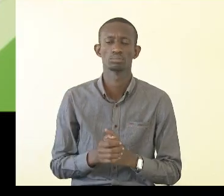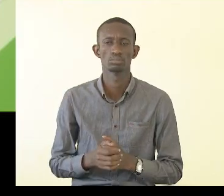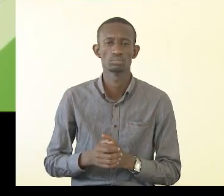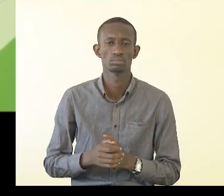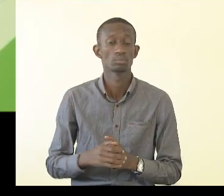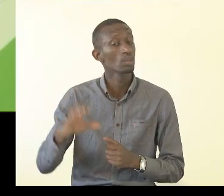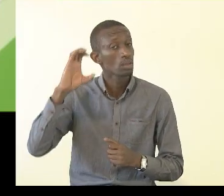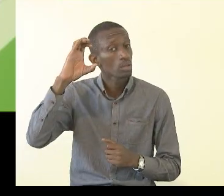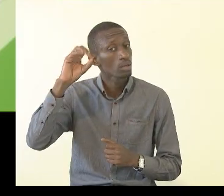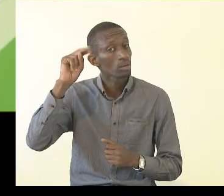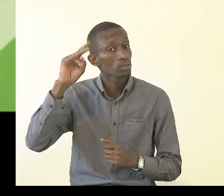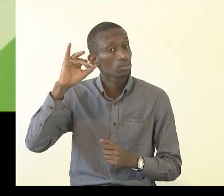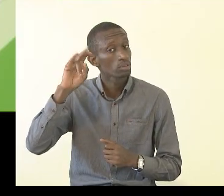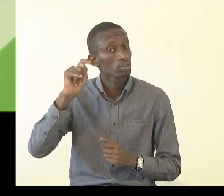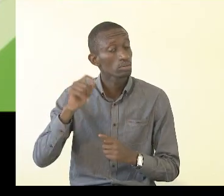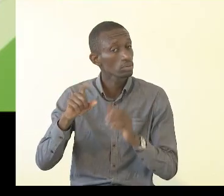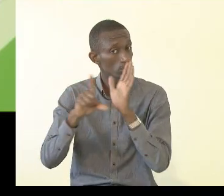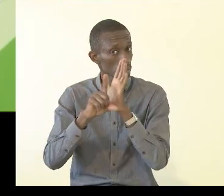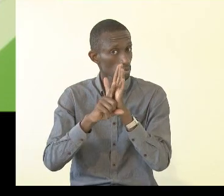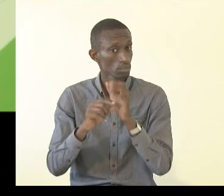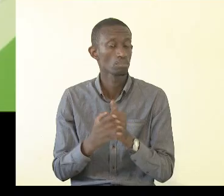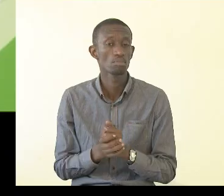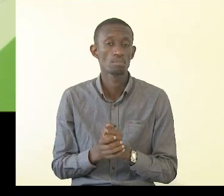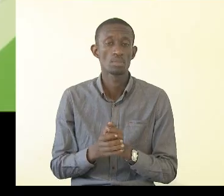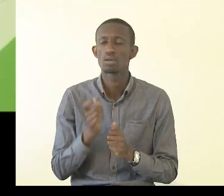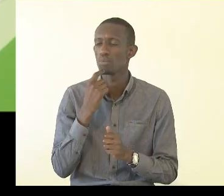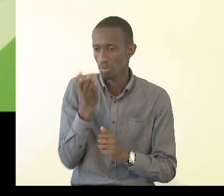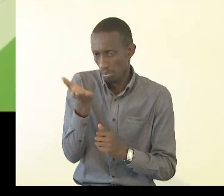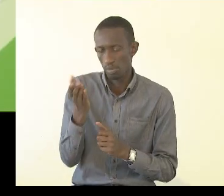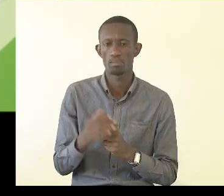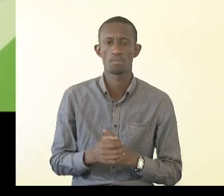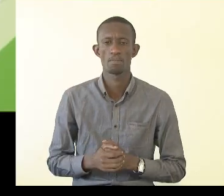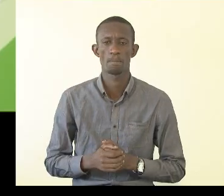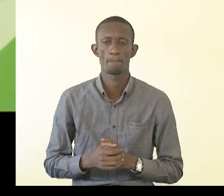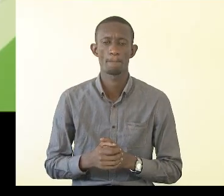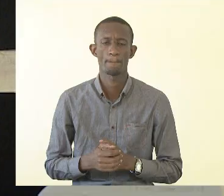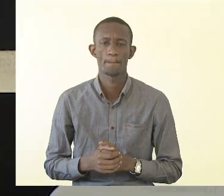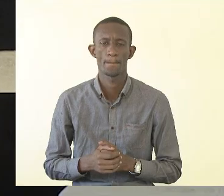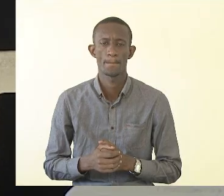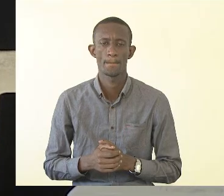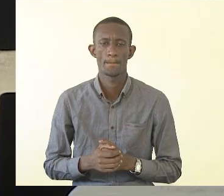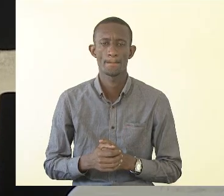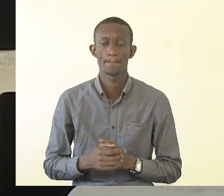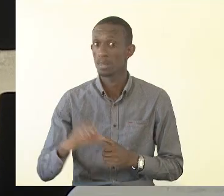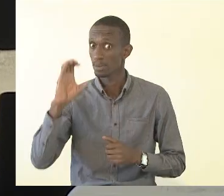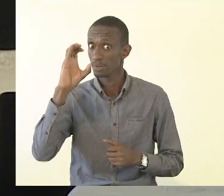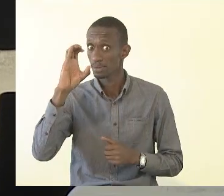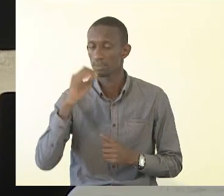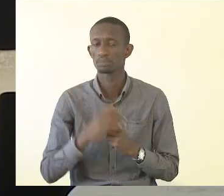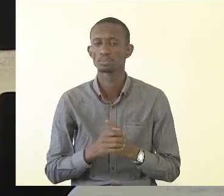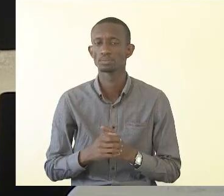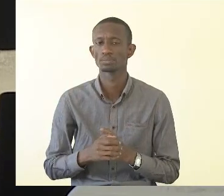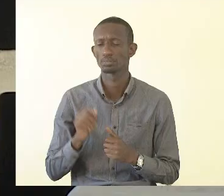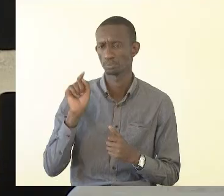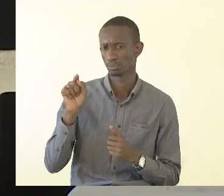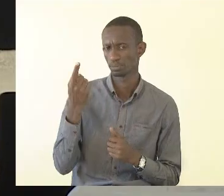conditions, the catalyst has to be present. That is C, Roman 1. So you need the